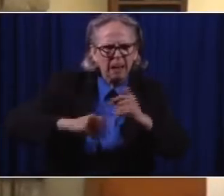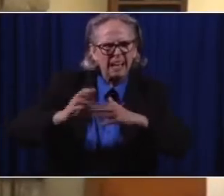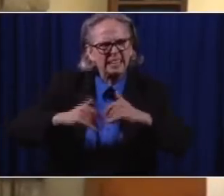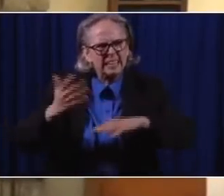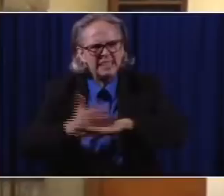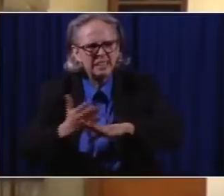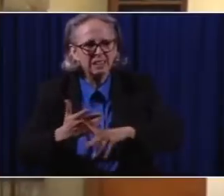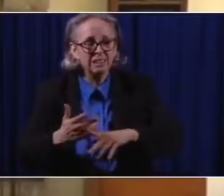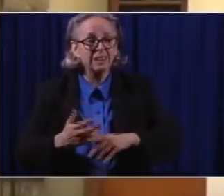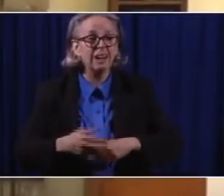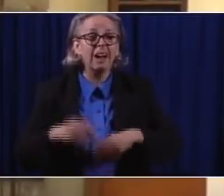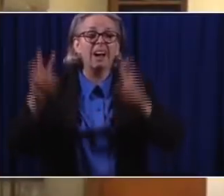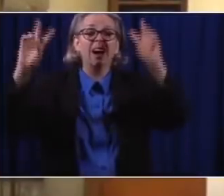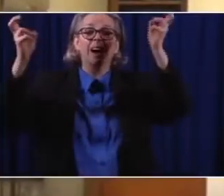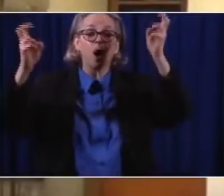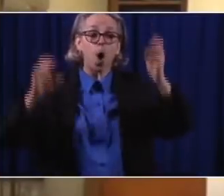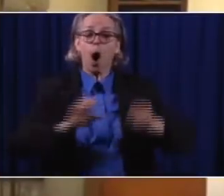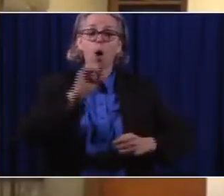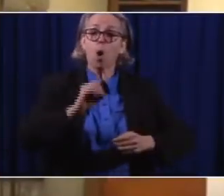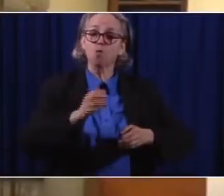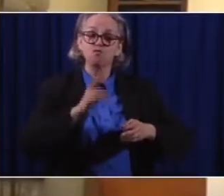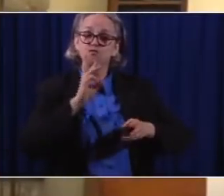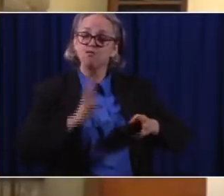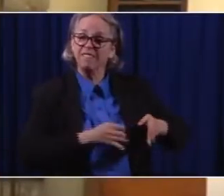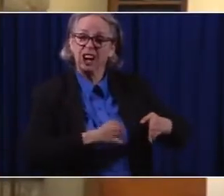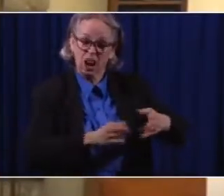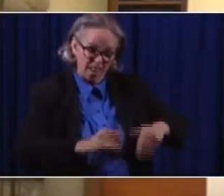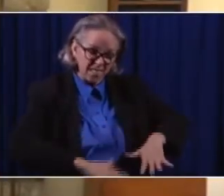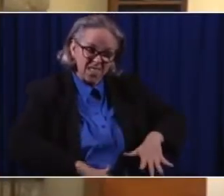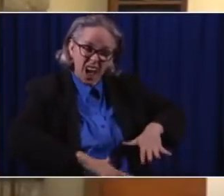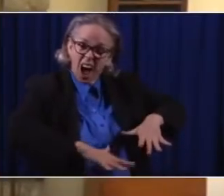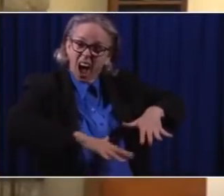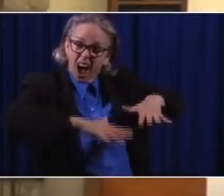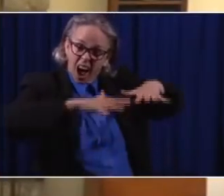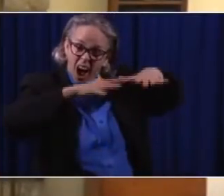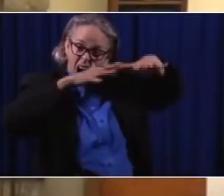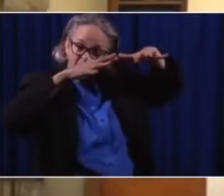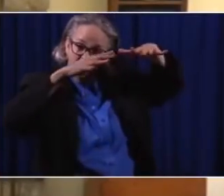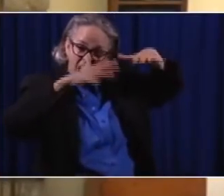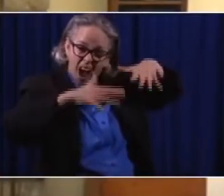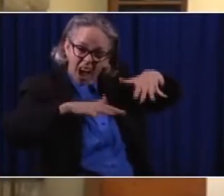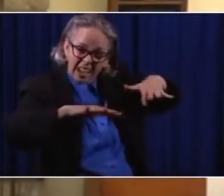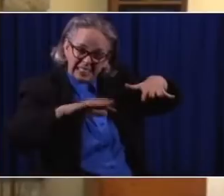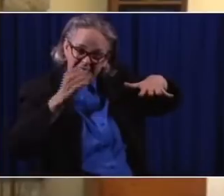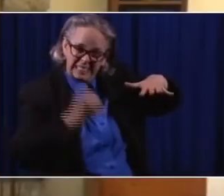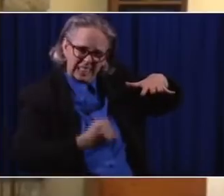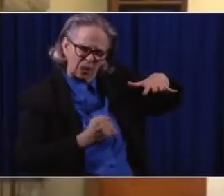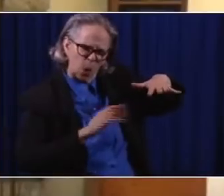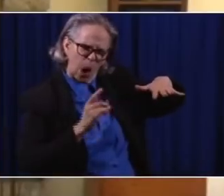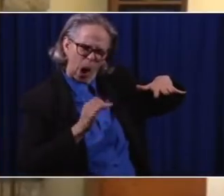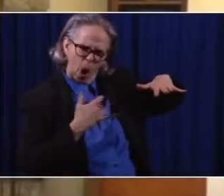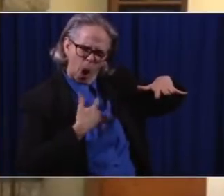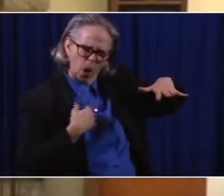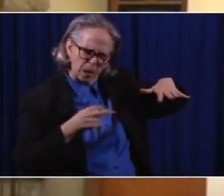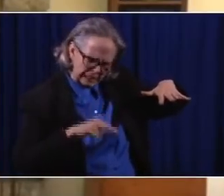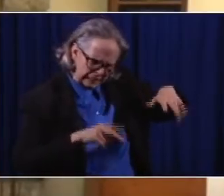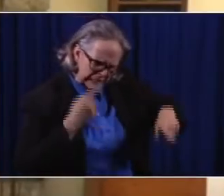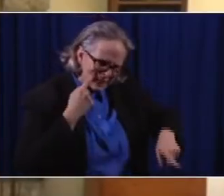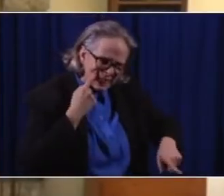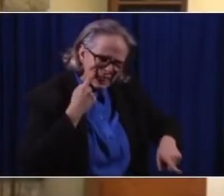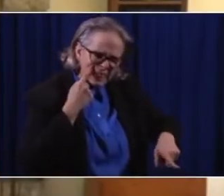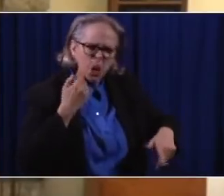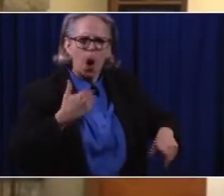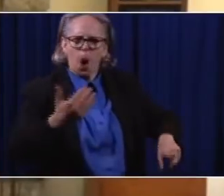overflows and floods down in southern Ohio and Lawrence County or some county, you know, we know what's going on. This